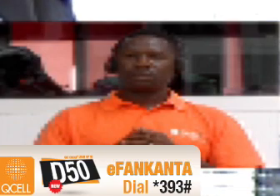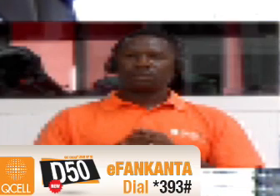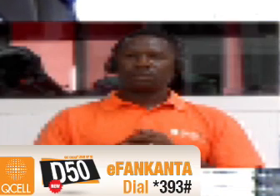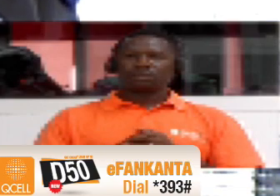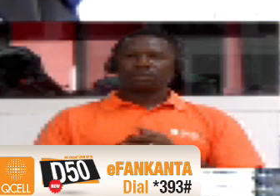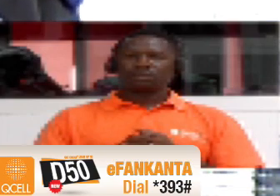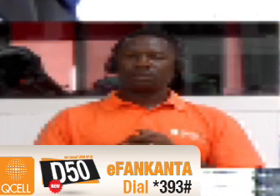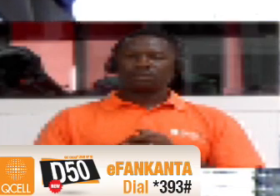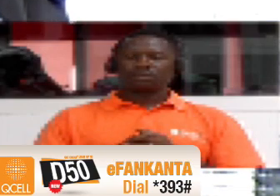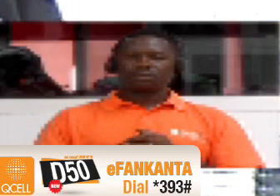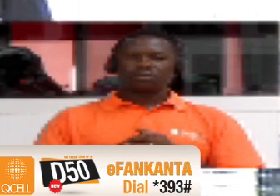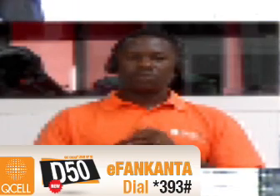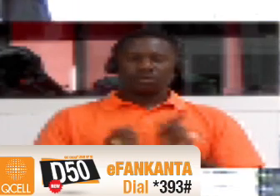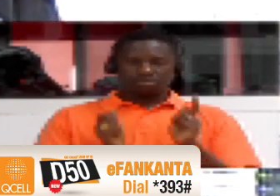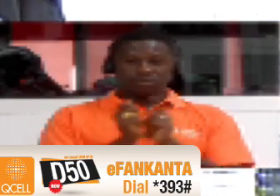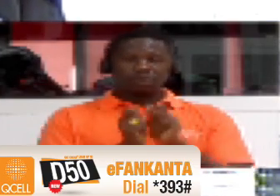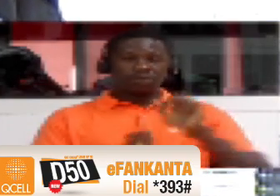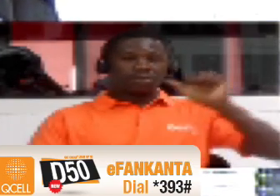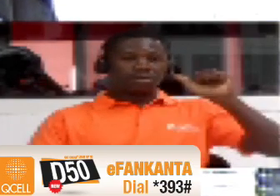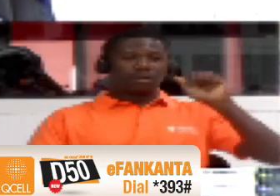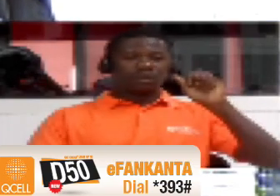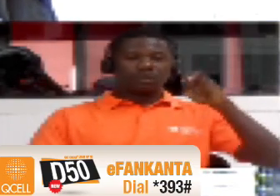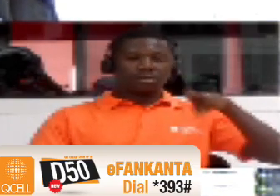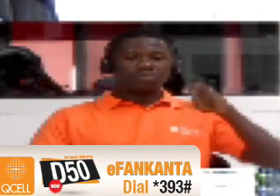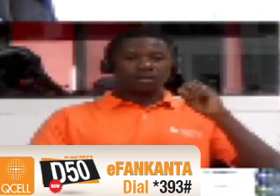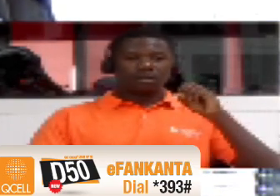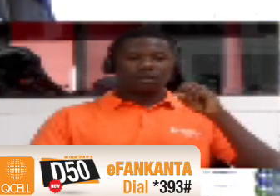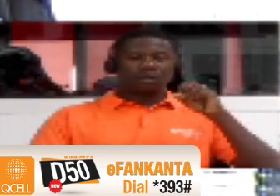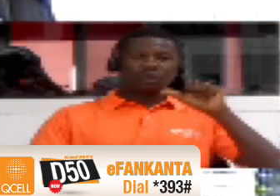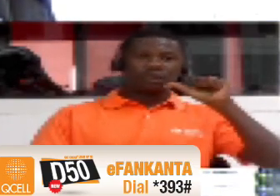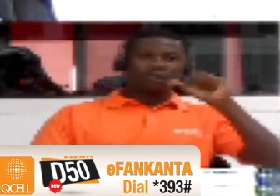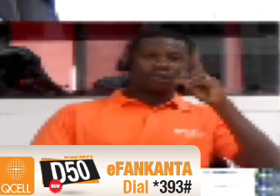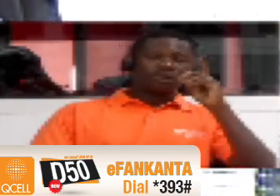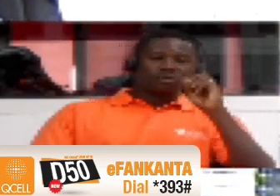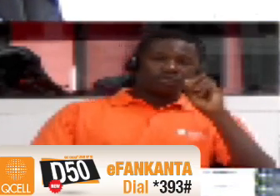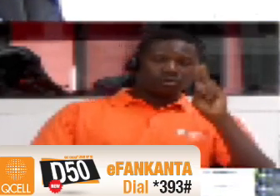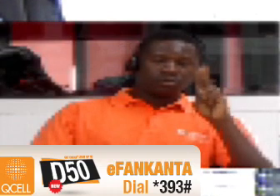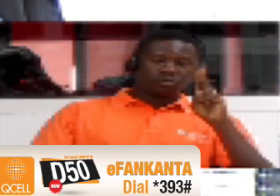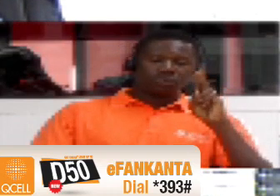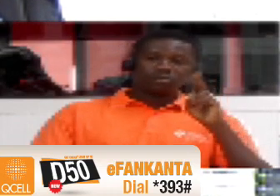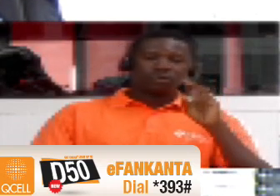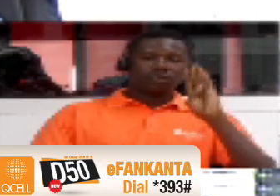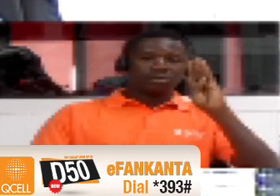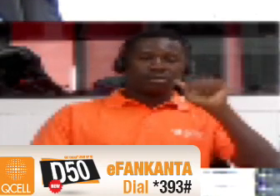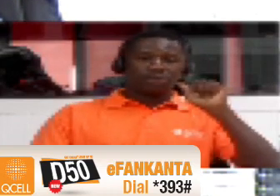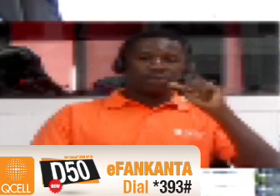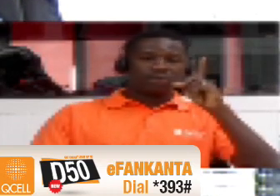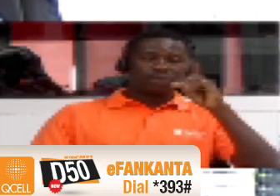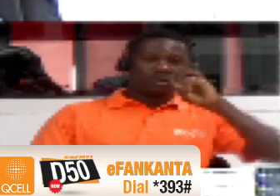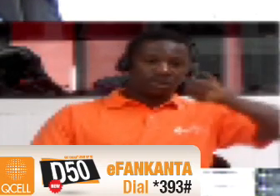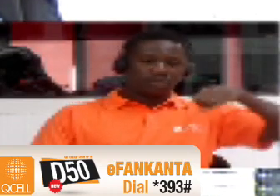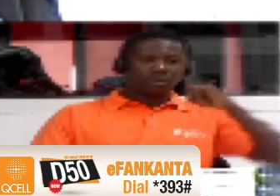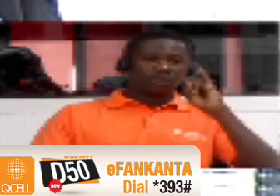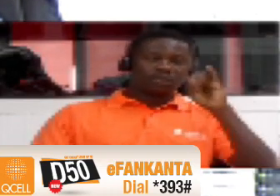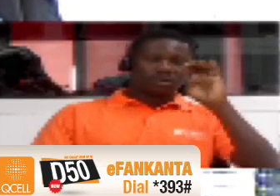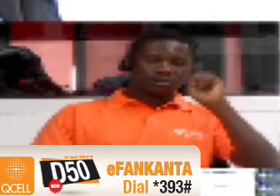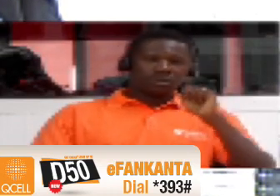Nga Amadou Badjie Taraje, imu kiamanti. I also found Amadou Badjie, who is chairman.